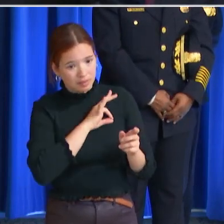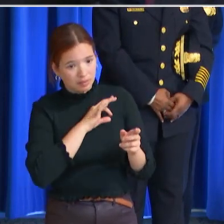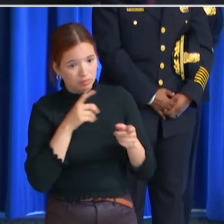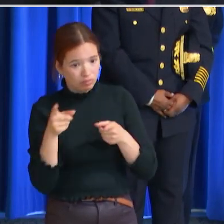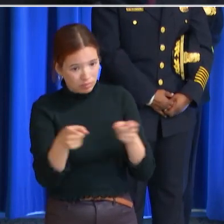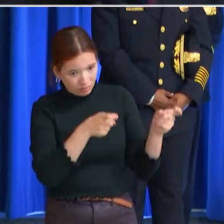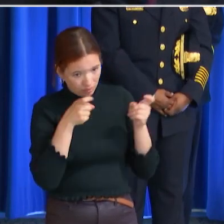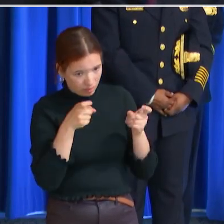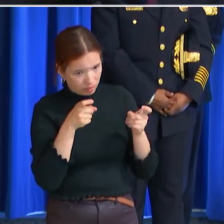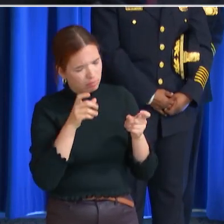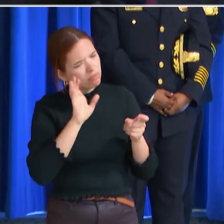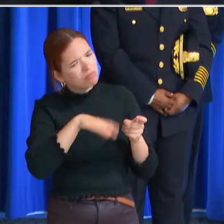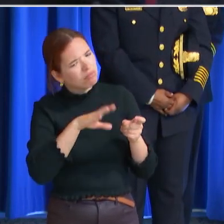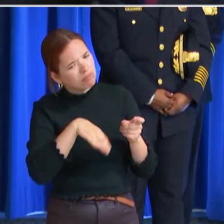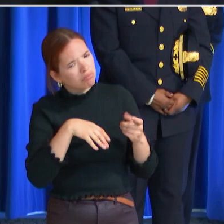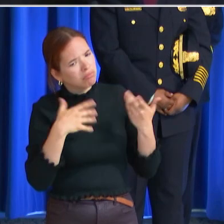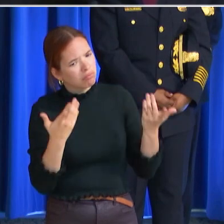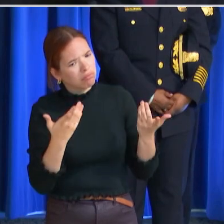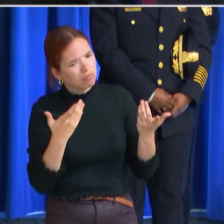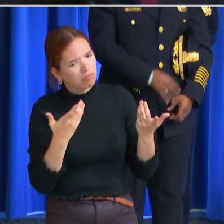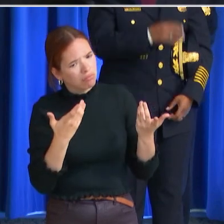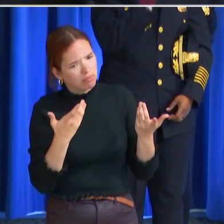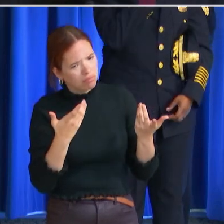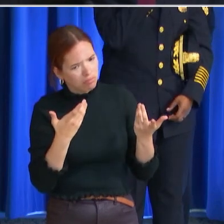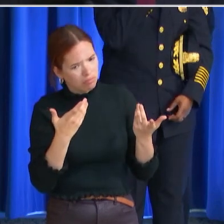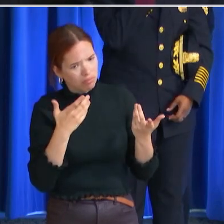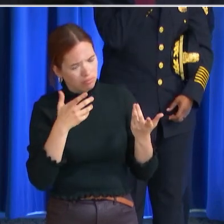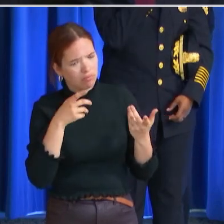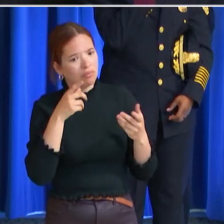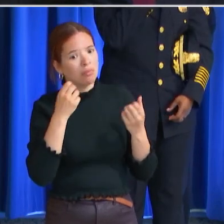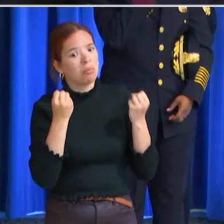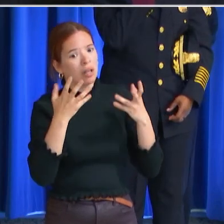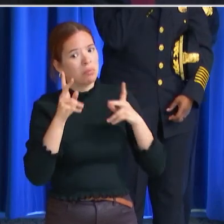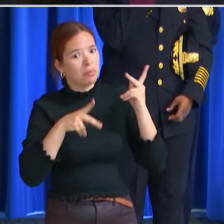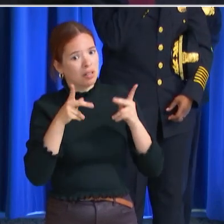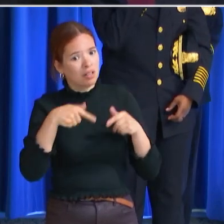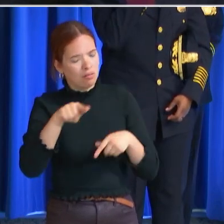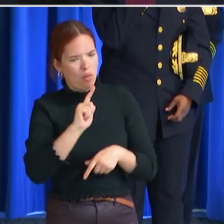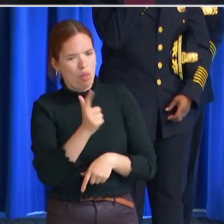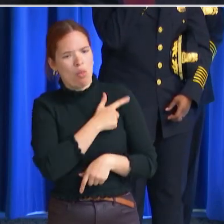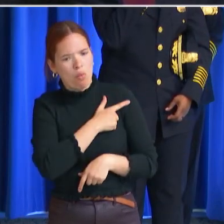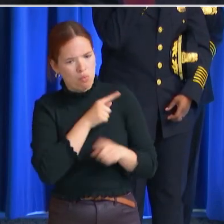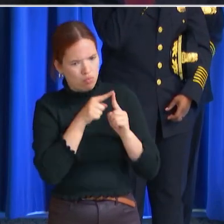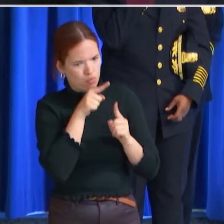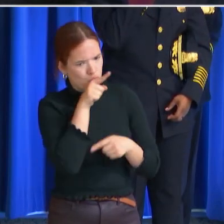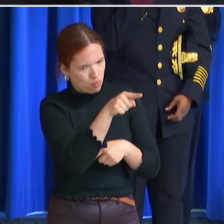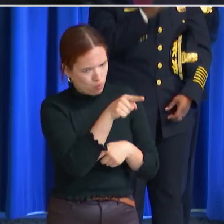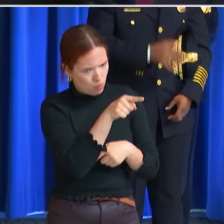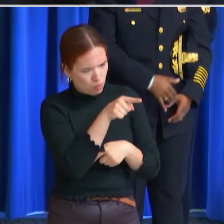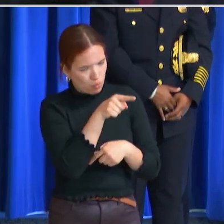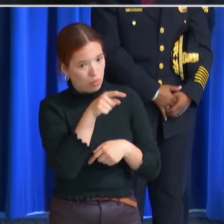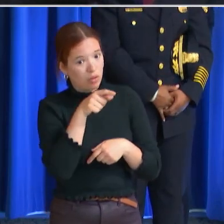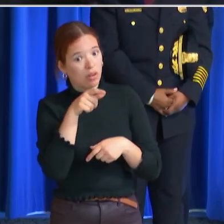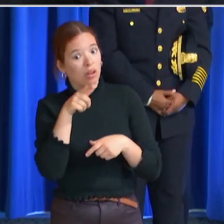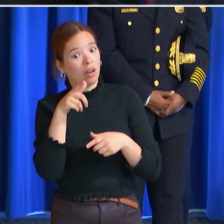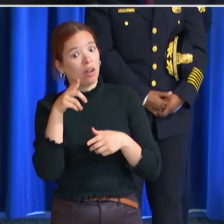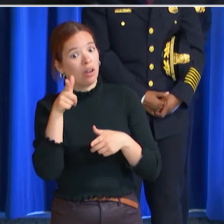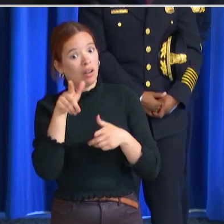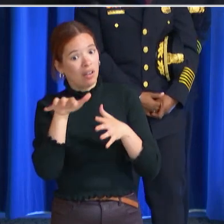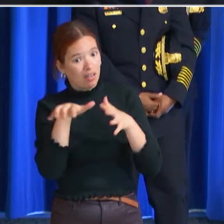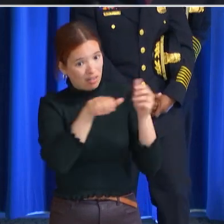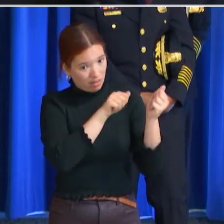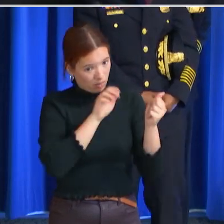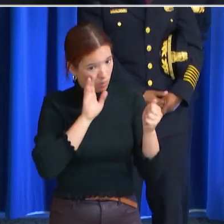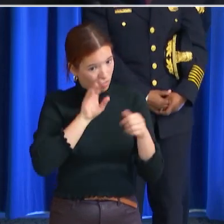here who feel very loyal to you, I'm sure. What are you going to do to sort of stop your departure from inspiring another wave of departures